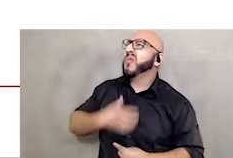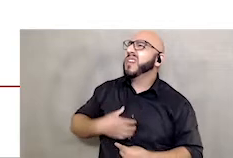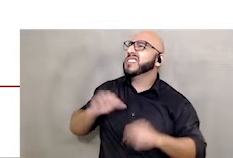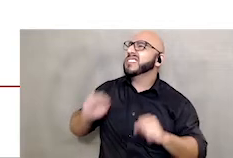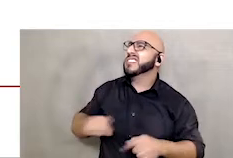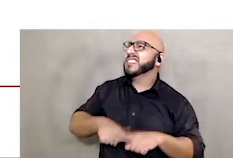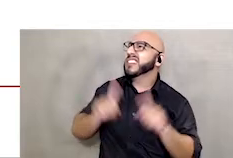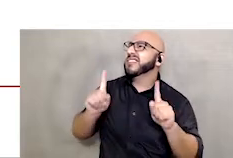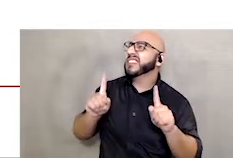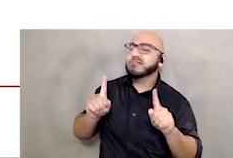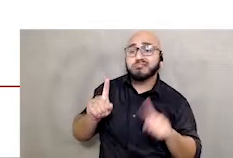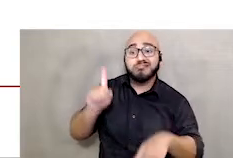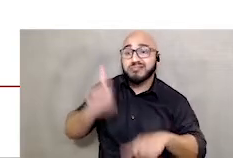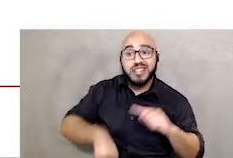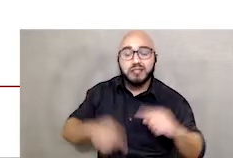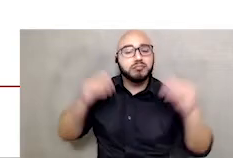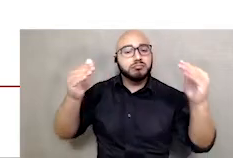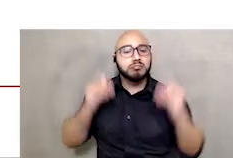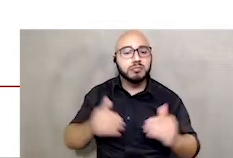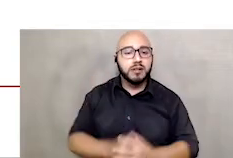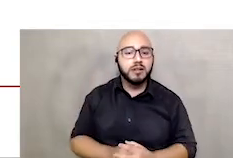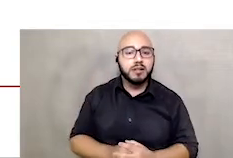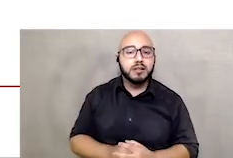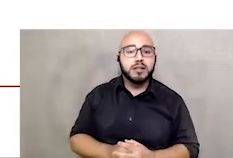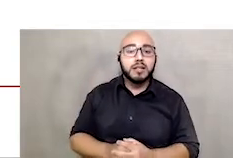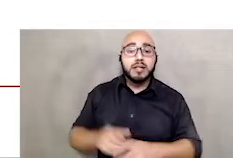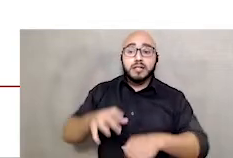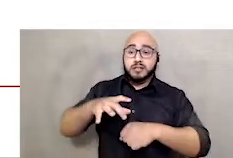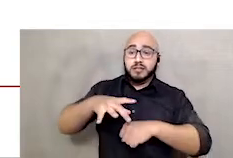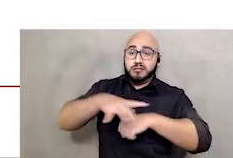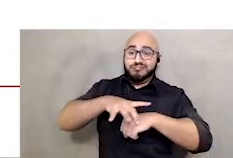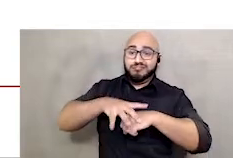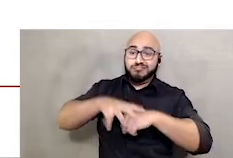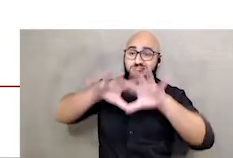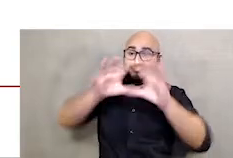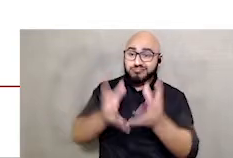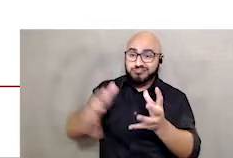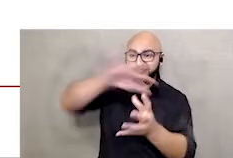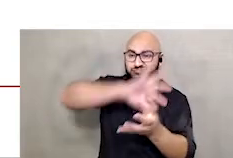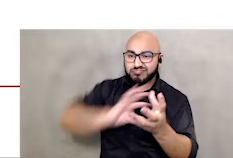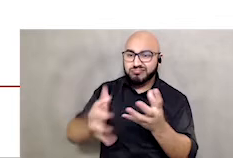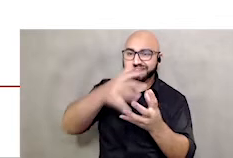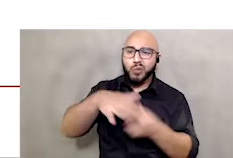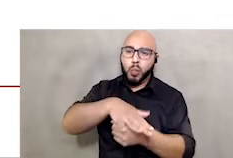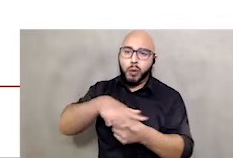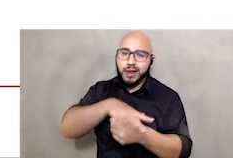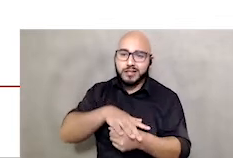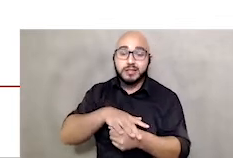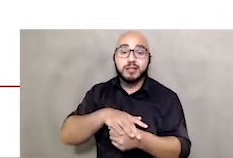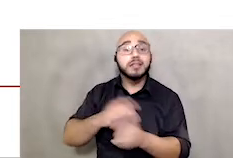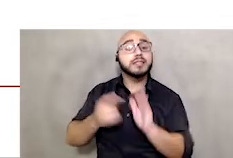Next, I'm gonna talk about geographic location in regards to where you were raised as to where you're living